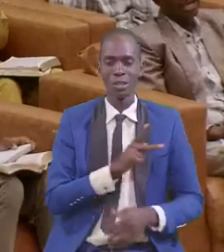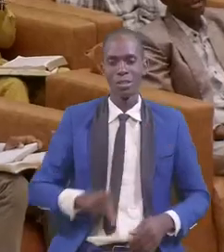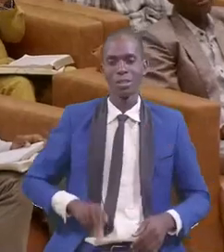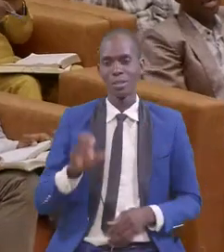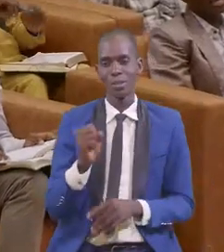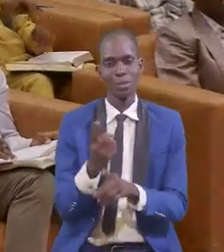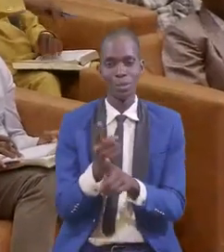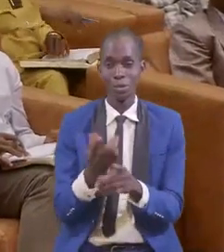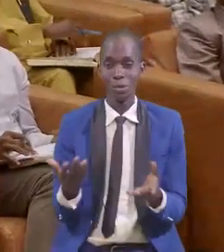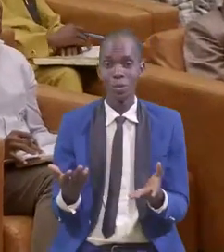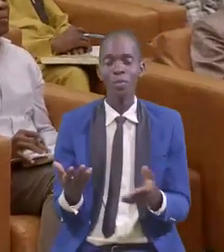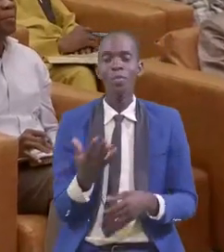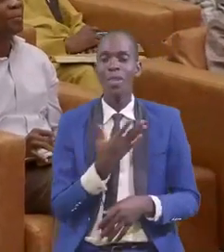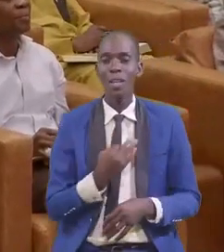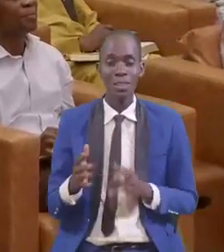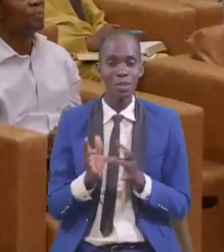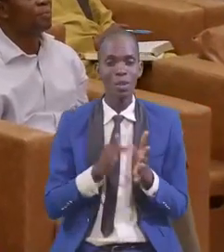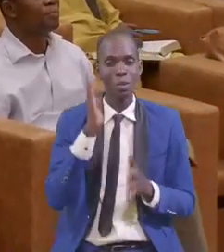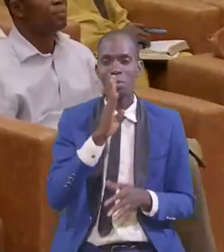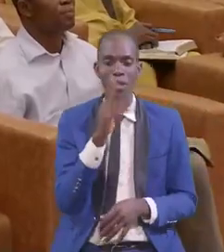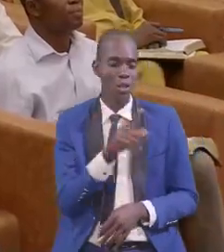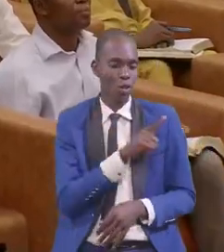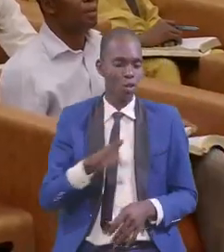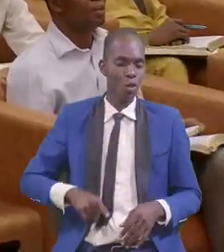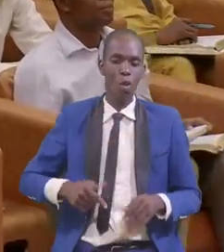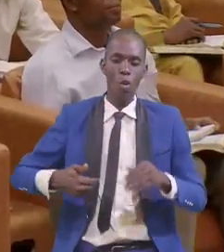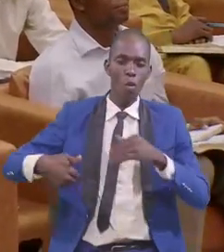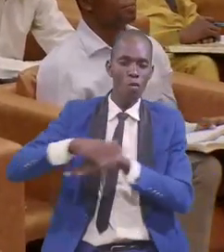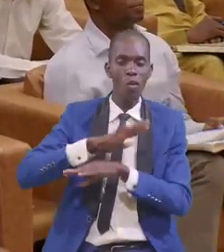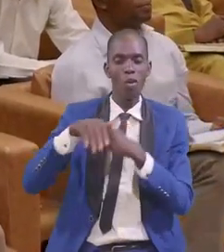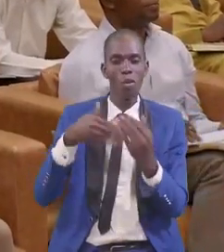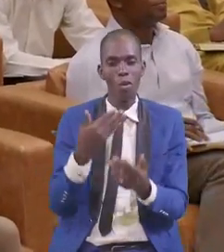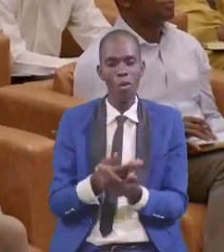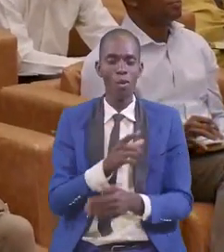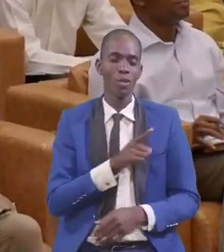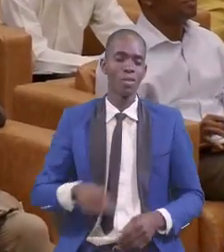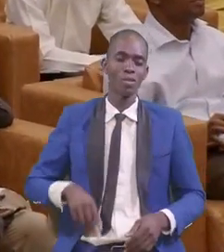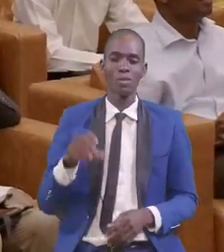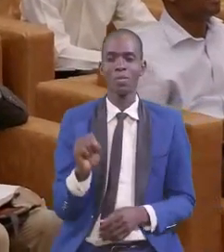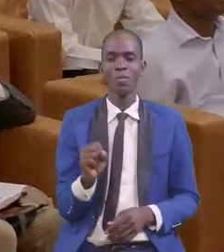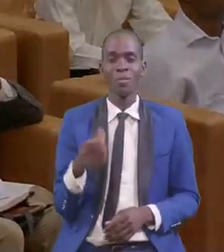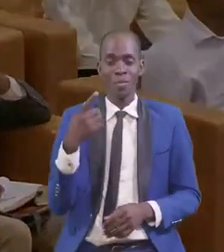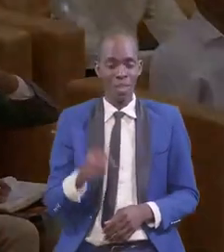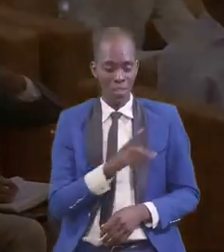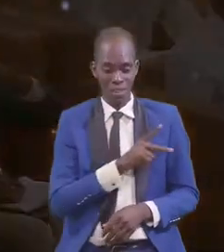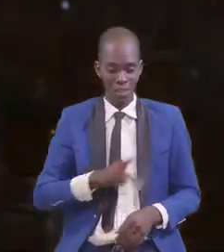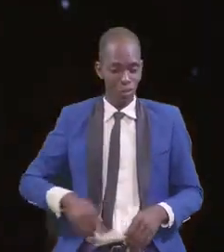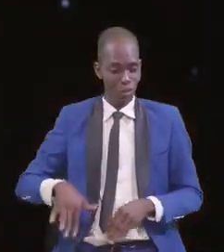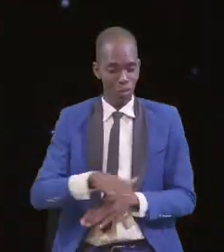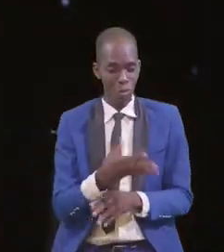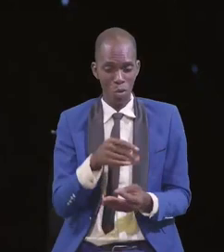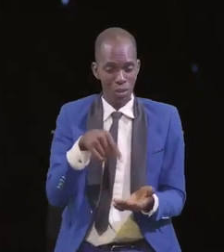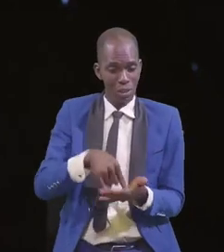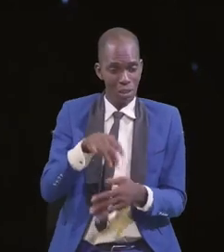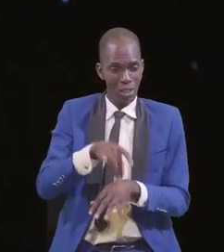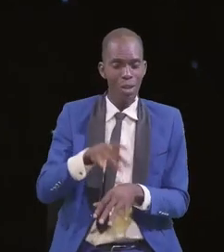Amen. And the Lord of Lords, the kingdoms of this world will soon become the kingdom